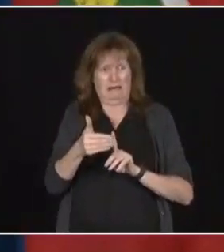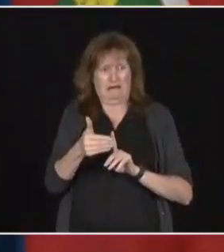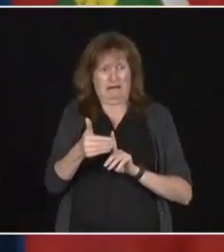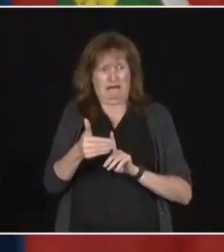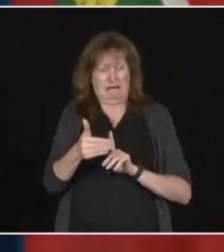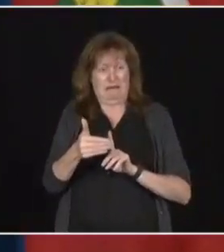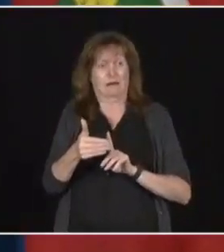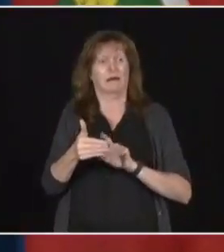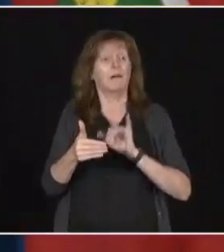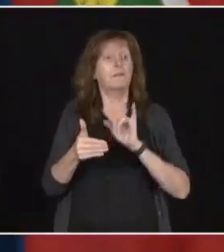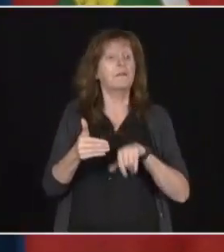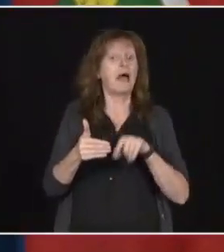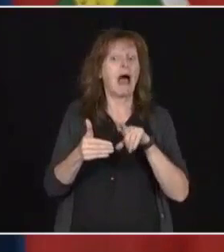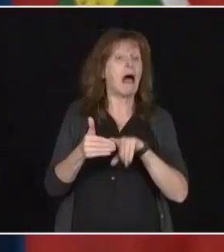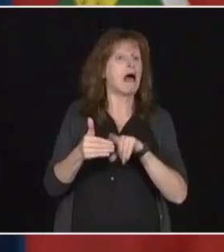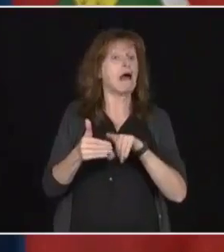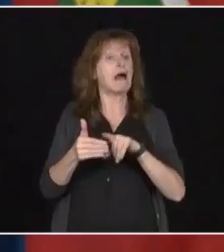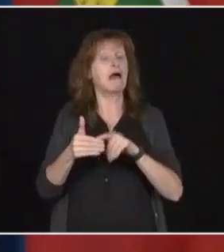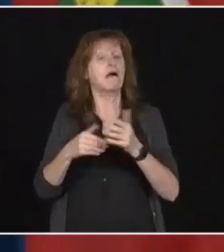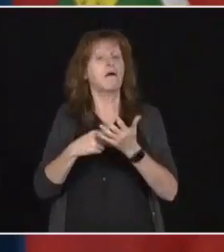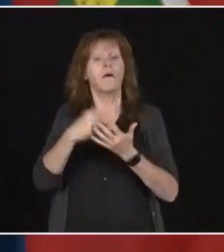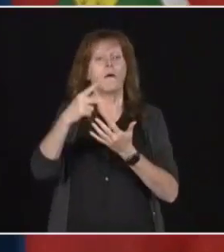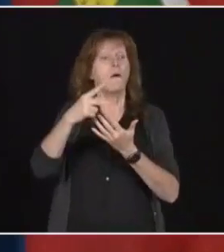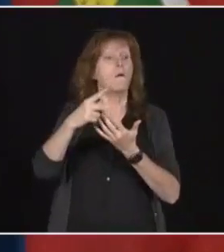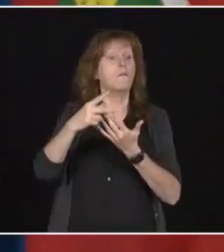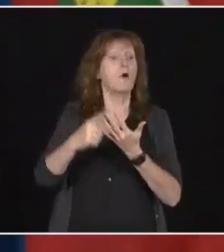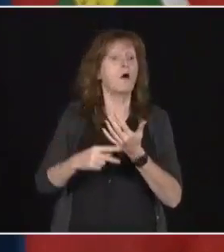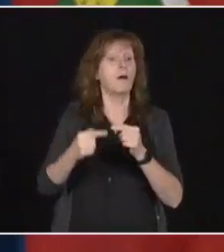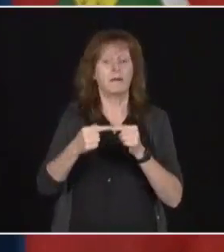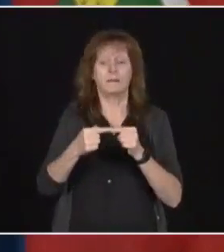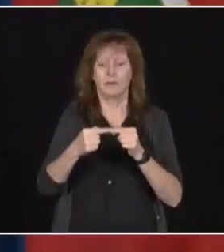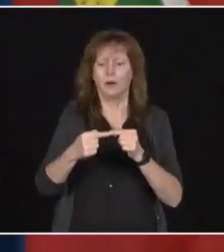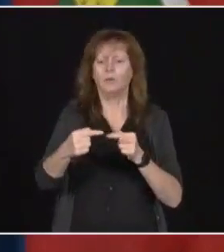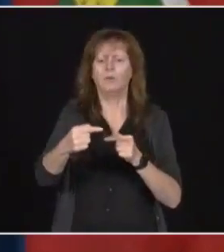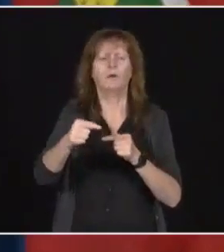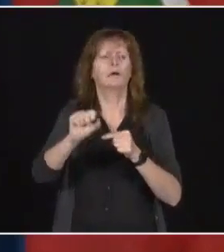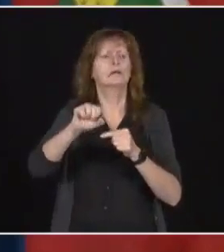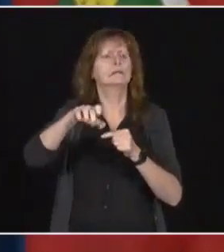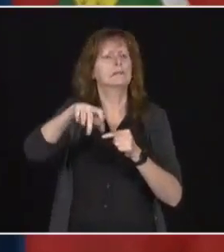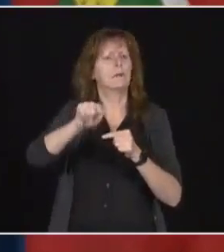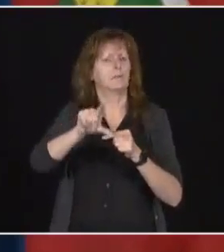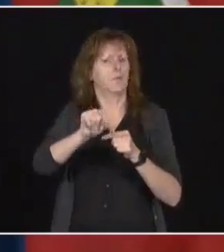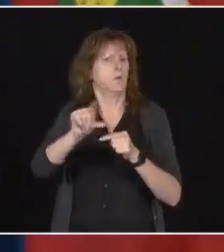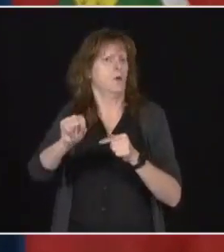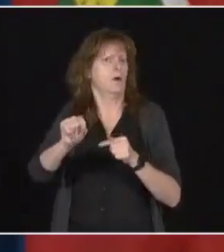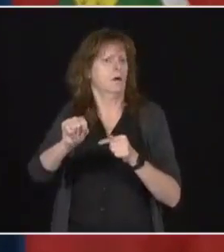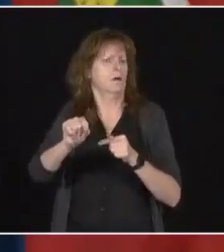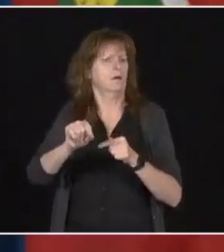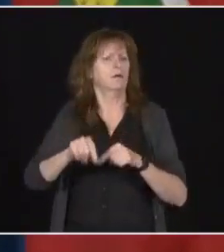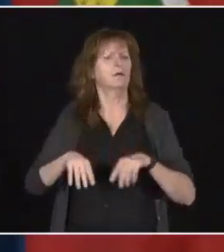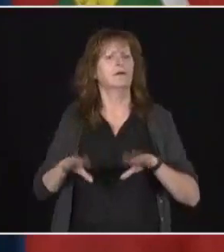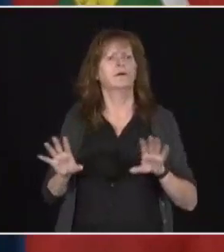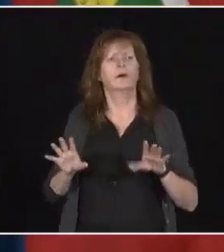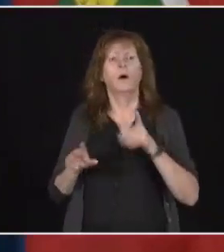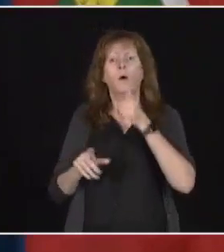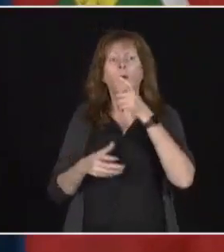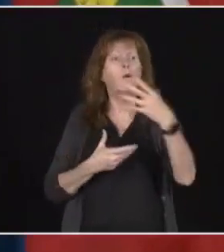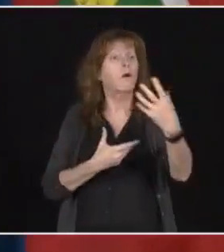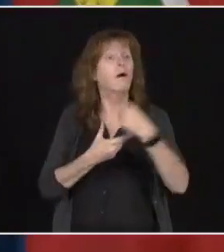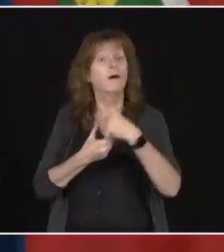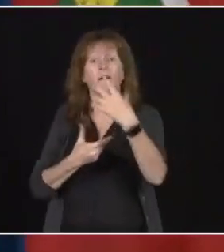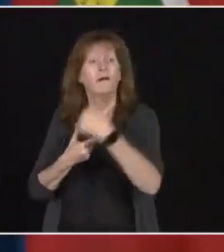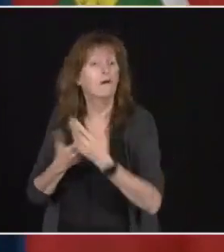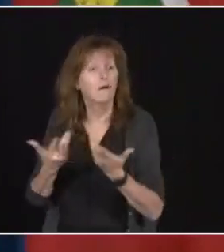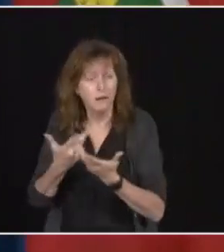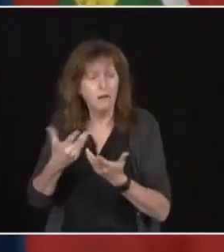would conclude by September of this year. The students who would be able to participate in this program, as the first element of